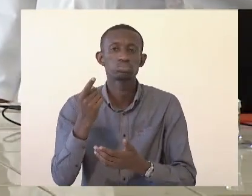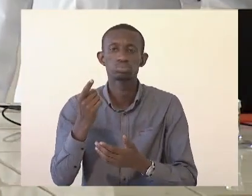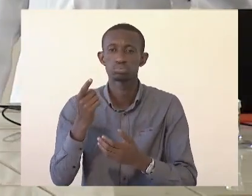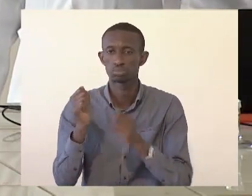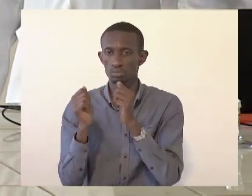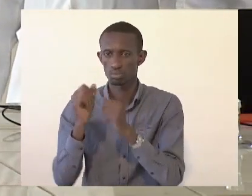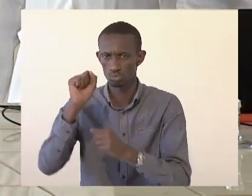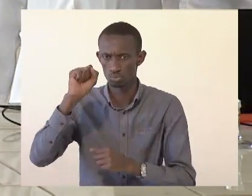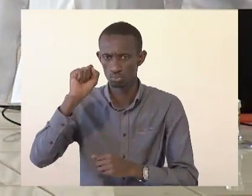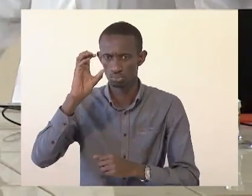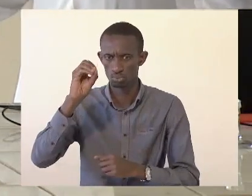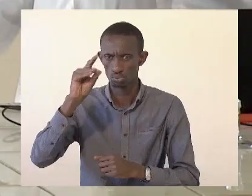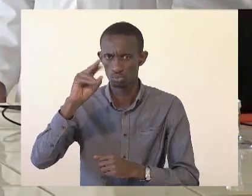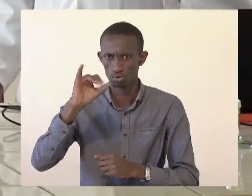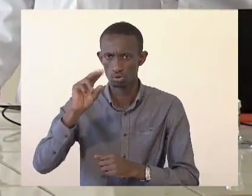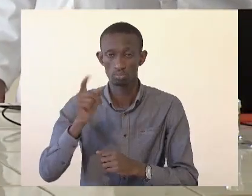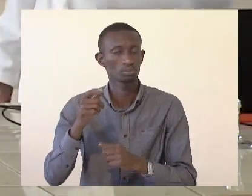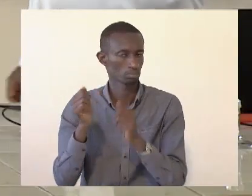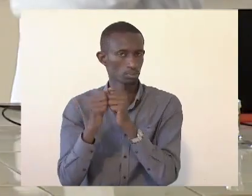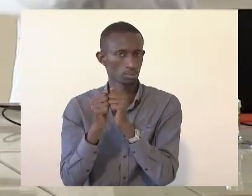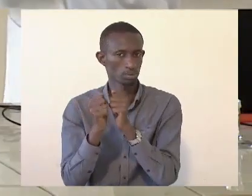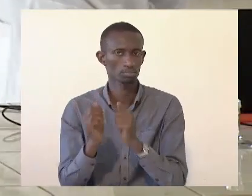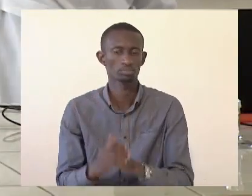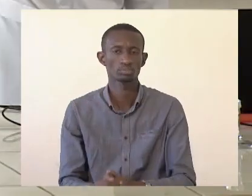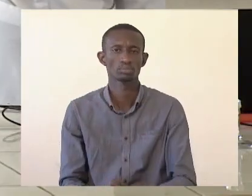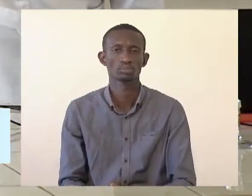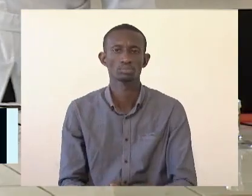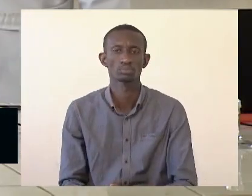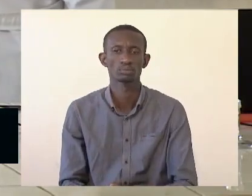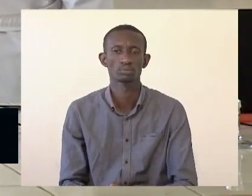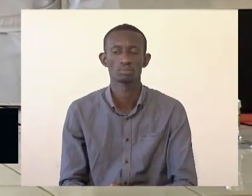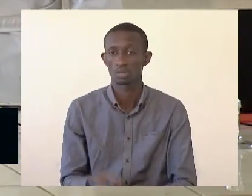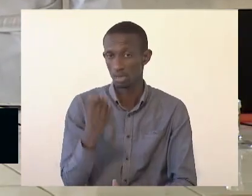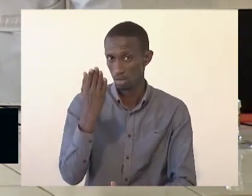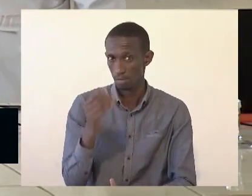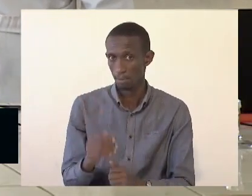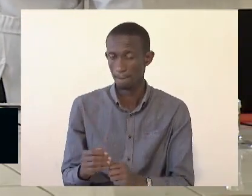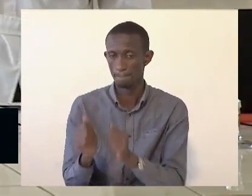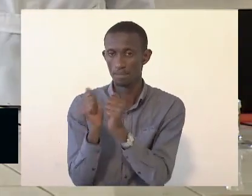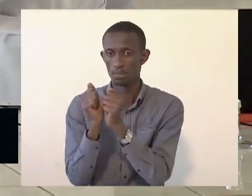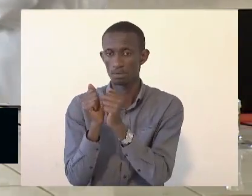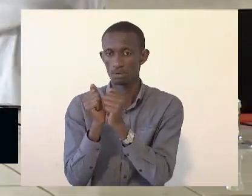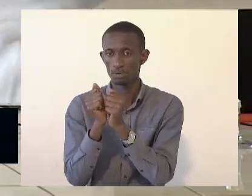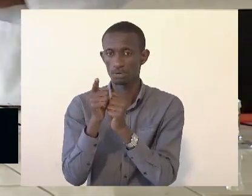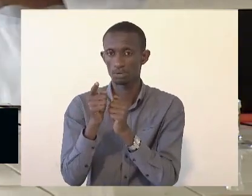soluble. Okay? That one is soluble. So this is one way of preparing some insoluble